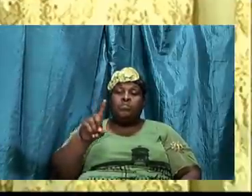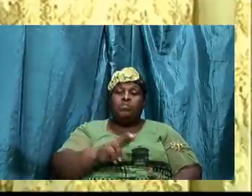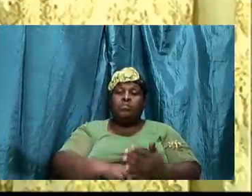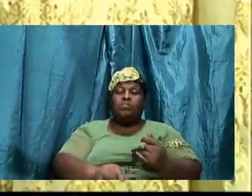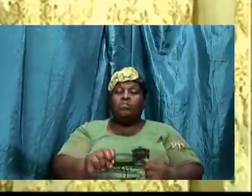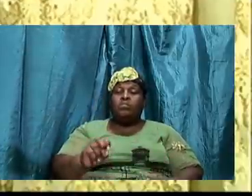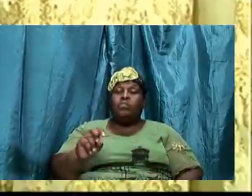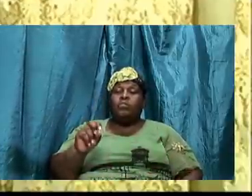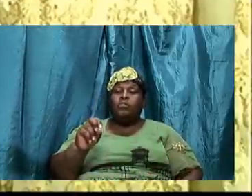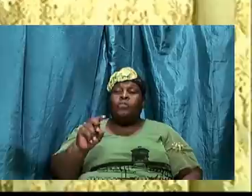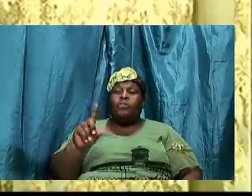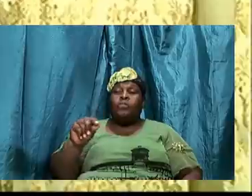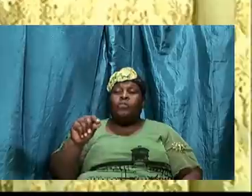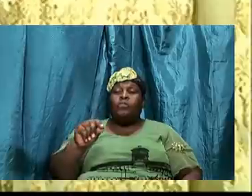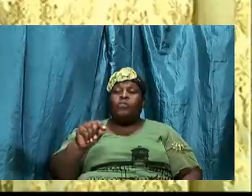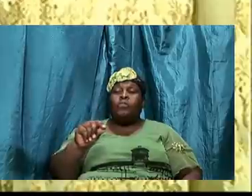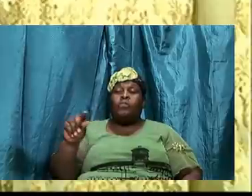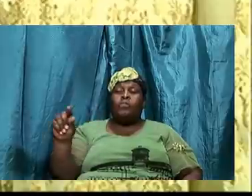verses 20 to